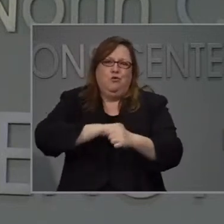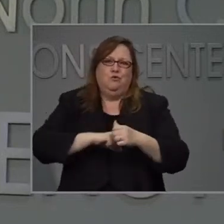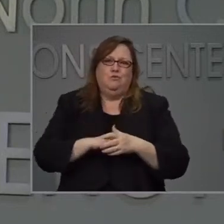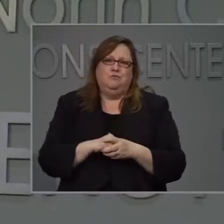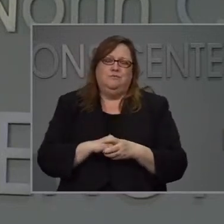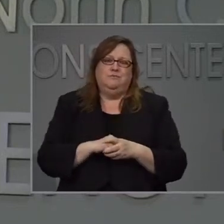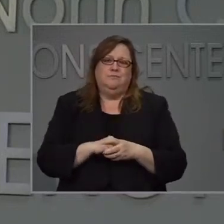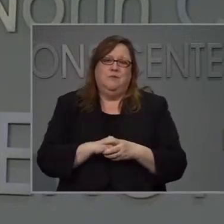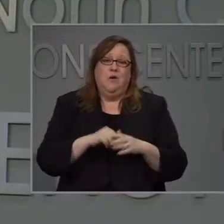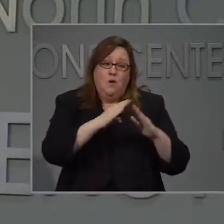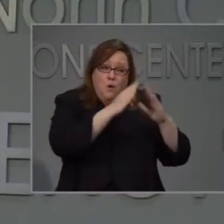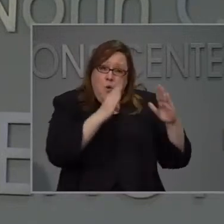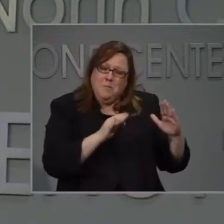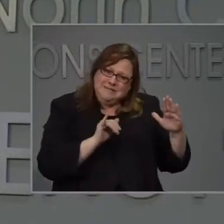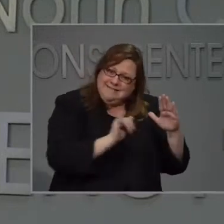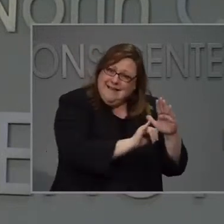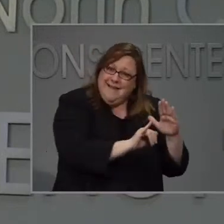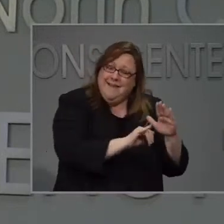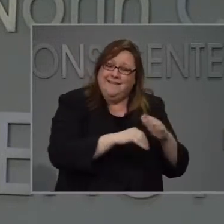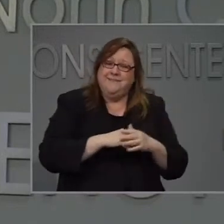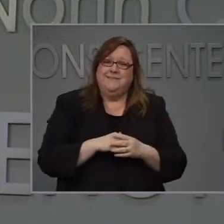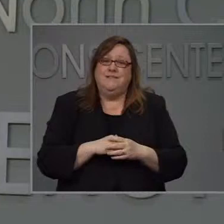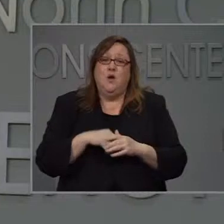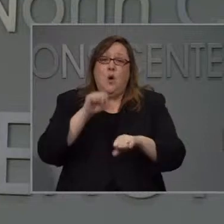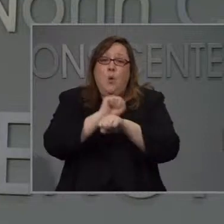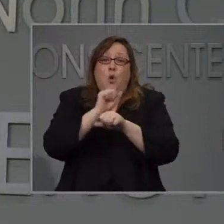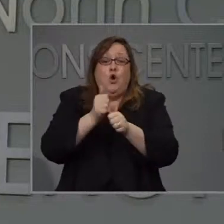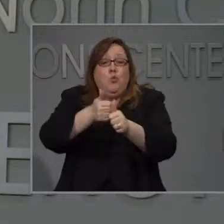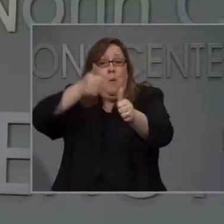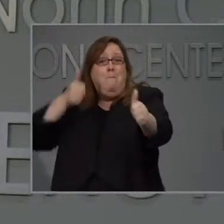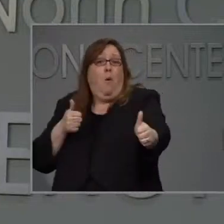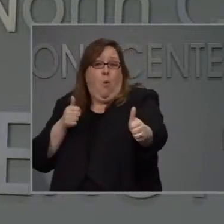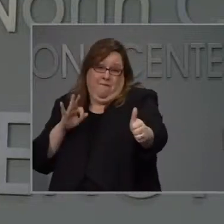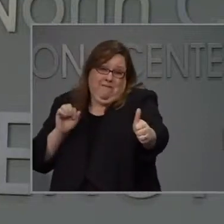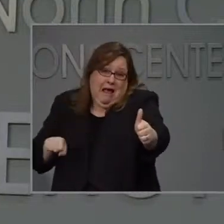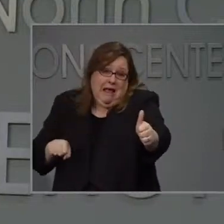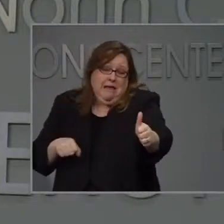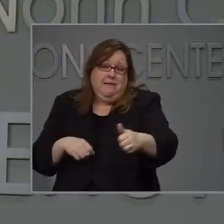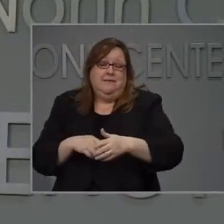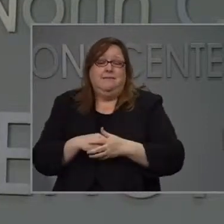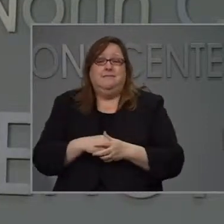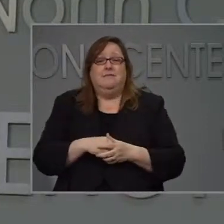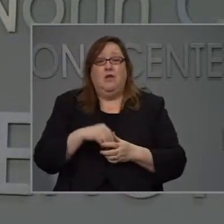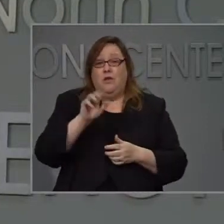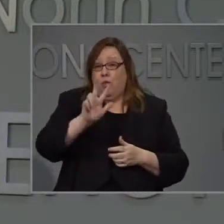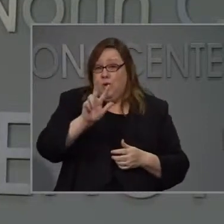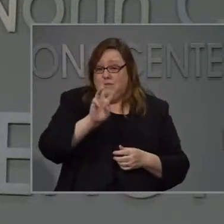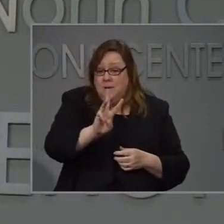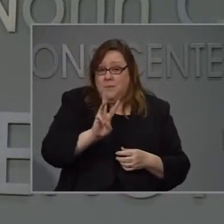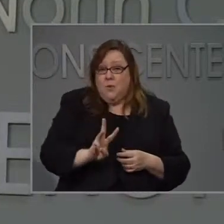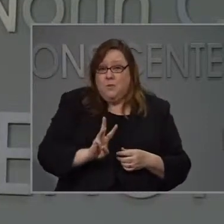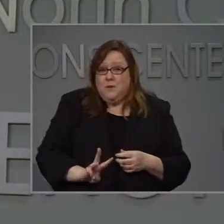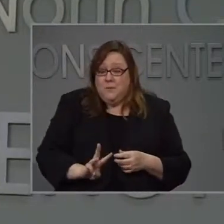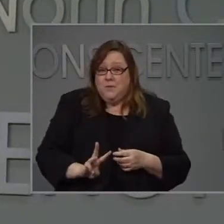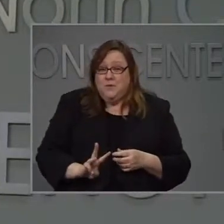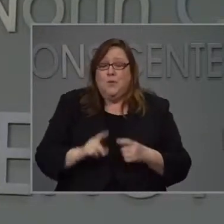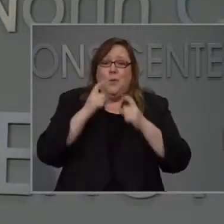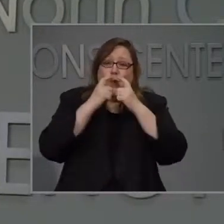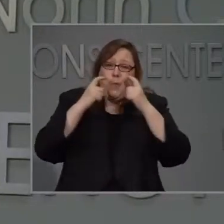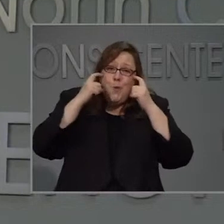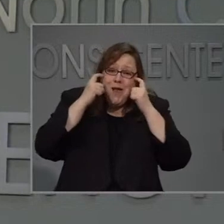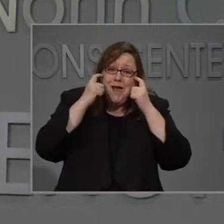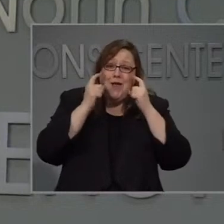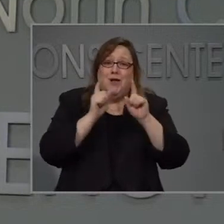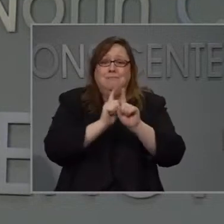you can. Telework if possible. Practice the 3 W's if you're outside particularly. Wear a face